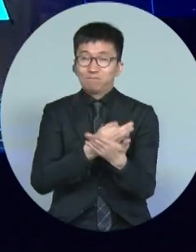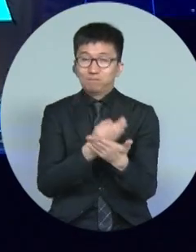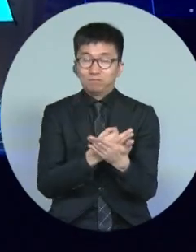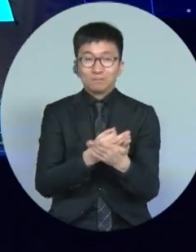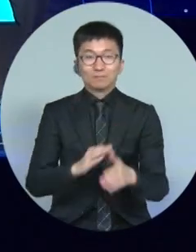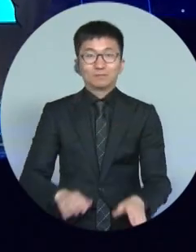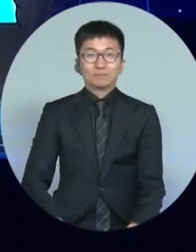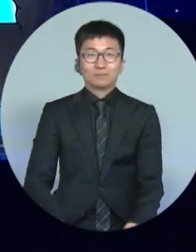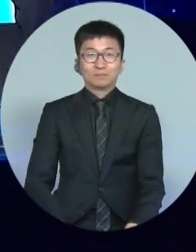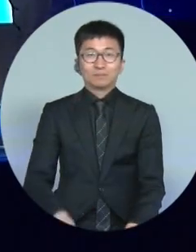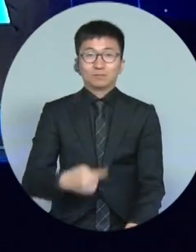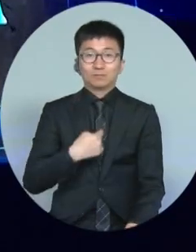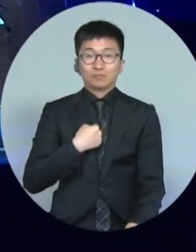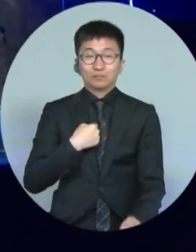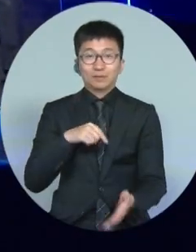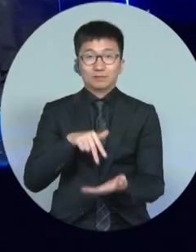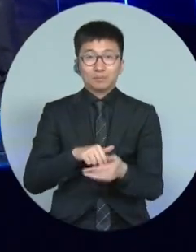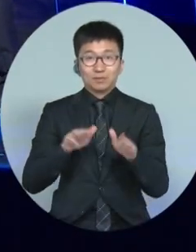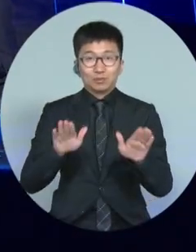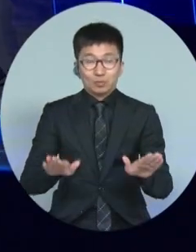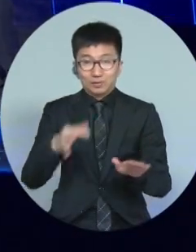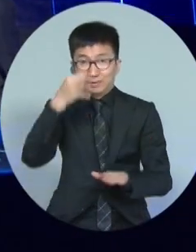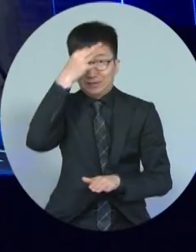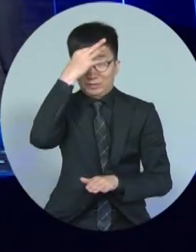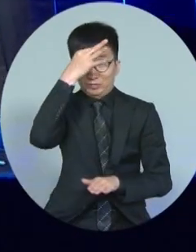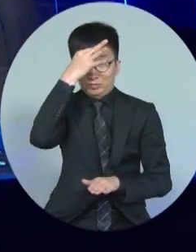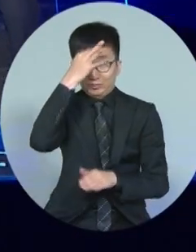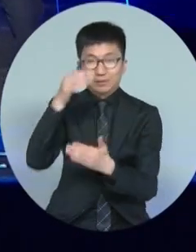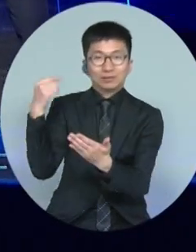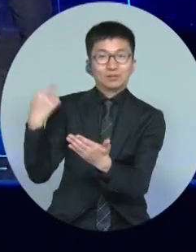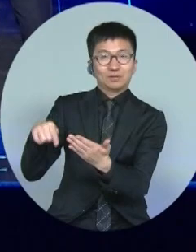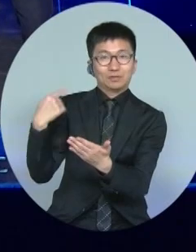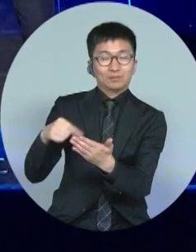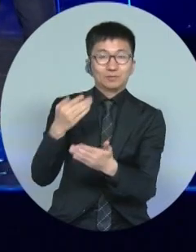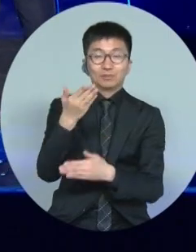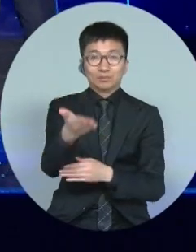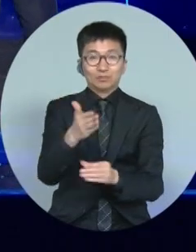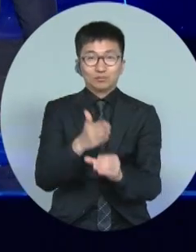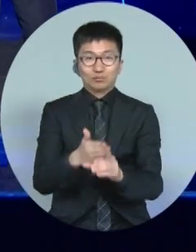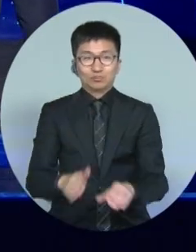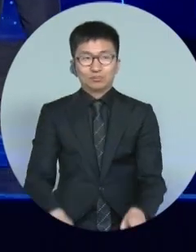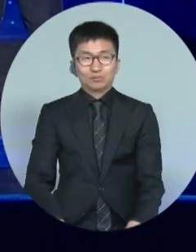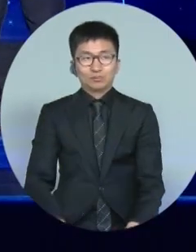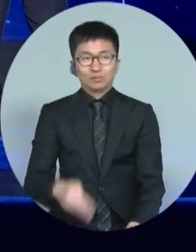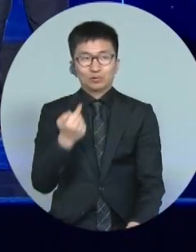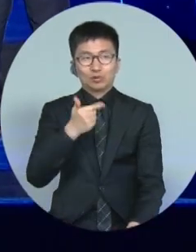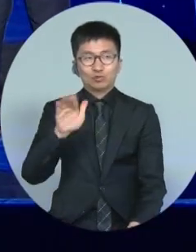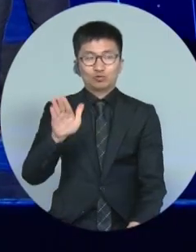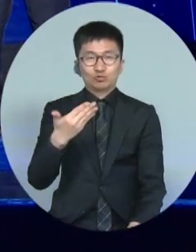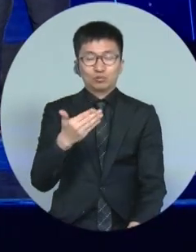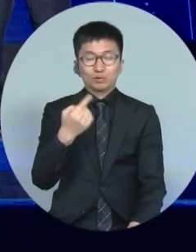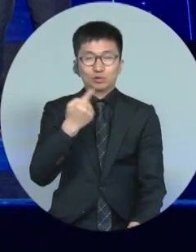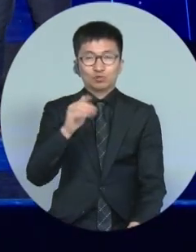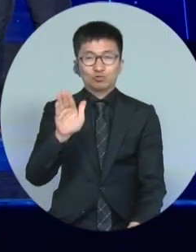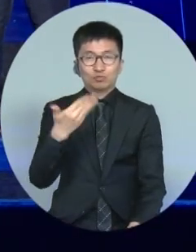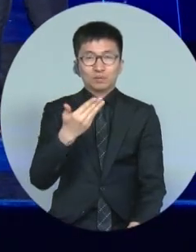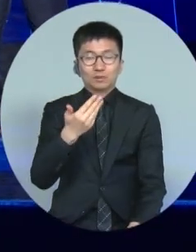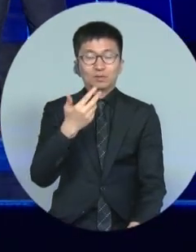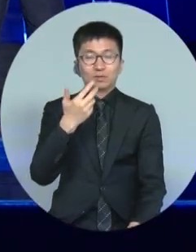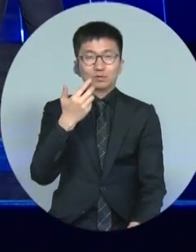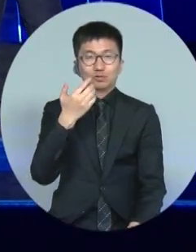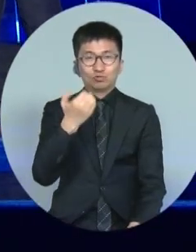discussing today was the passage in 1994 of TRIPS by what became the World